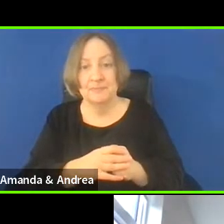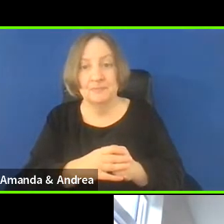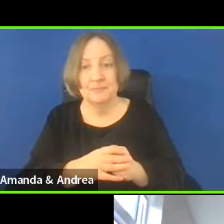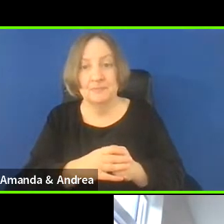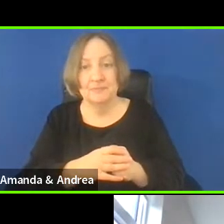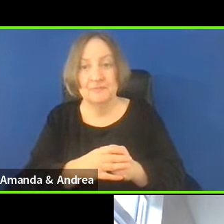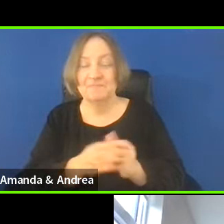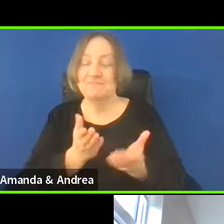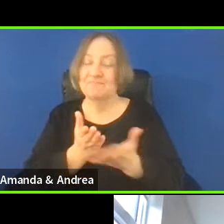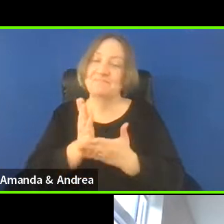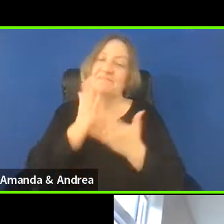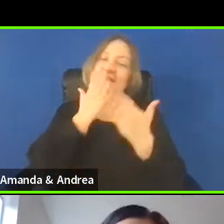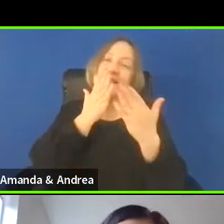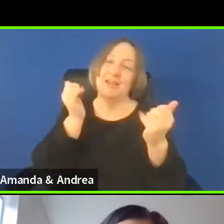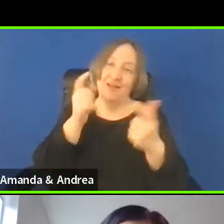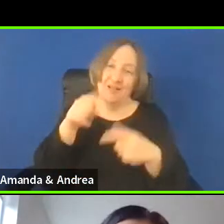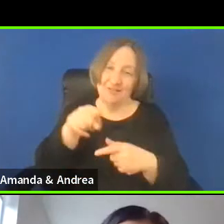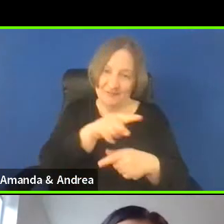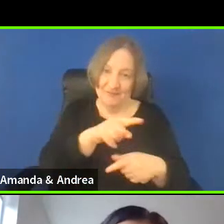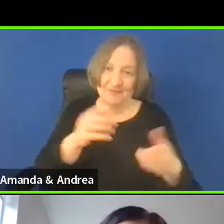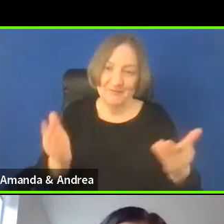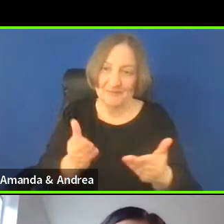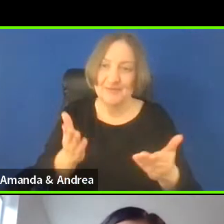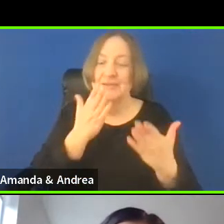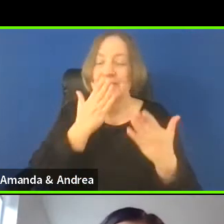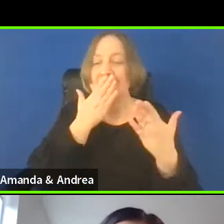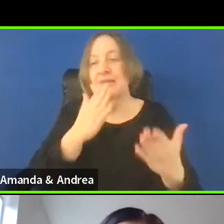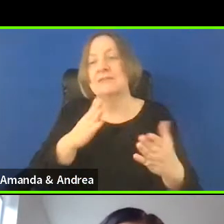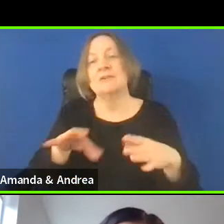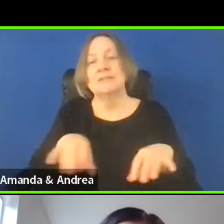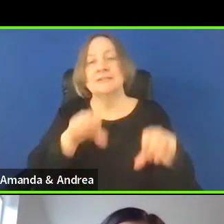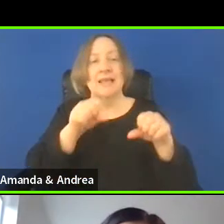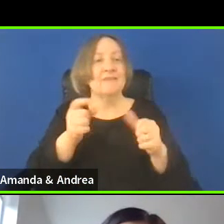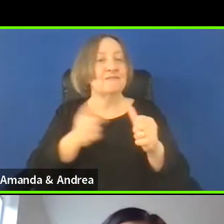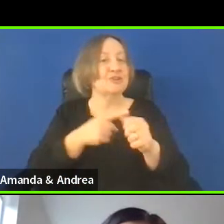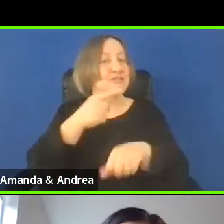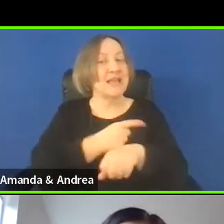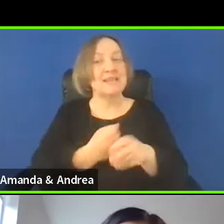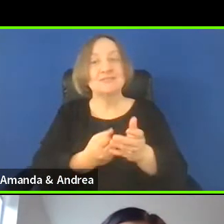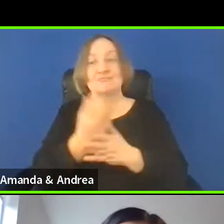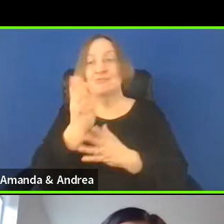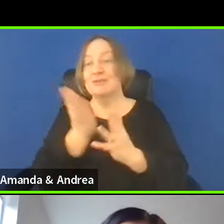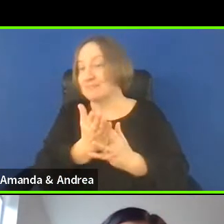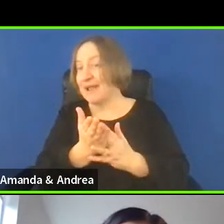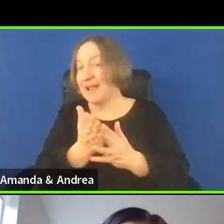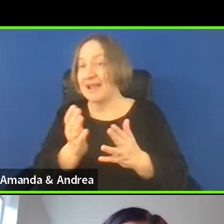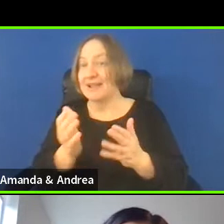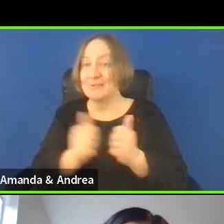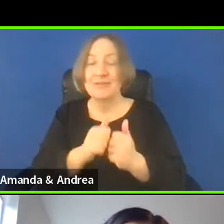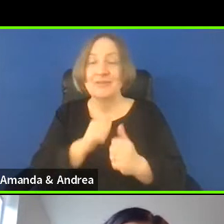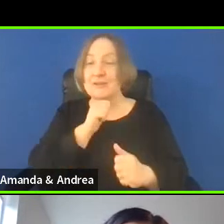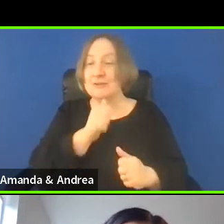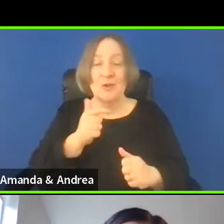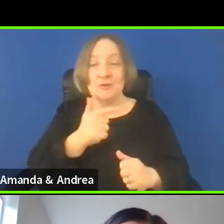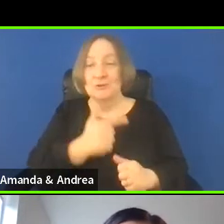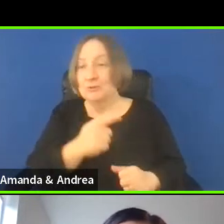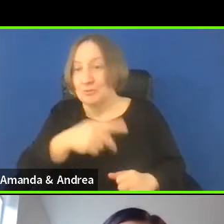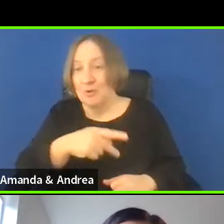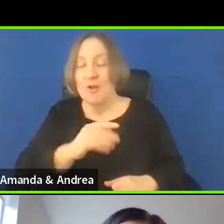All right. Well, thank you all for being here. And thank you for spending the first day of spring breakout with Don't Shoot Portland, our